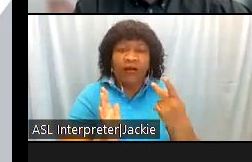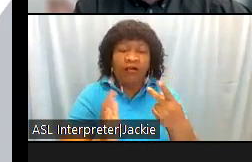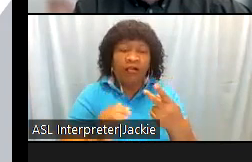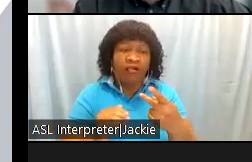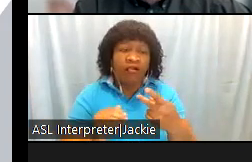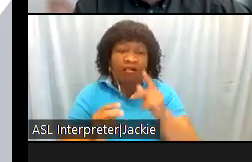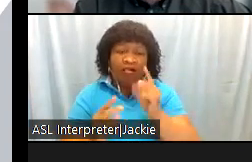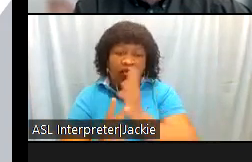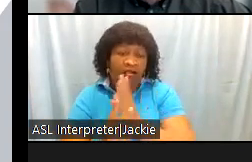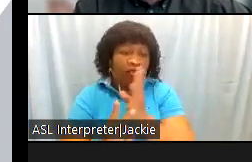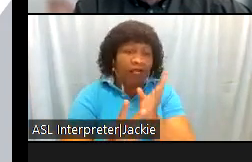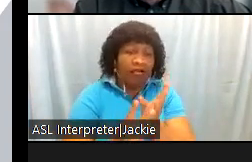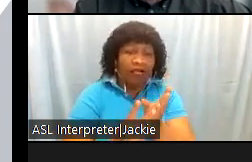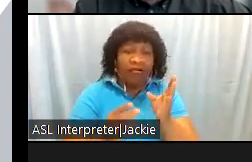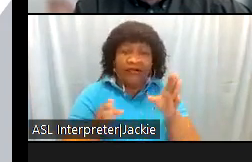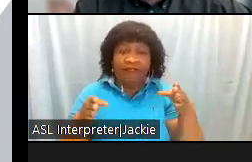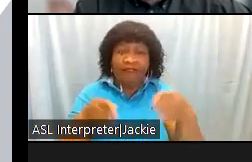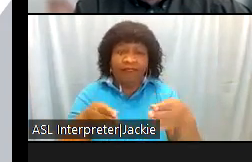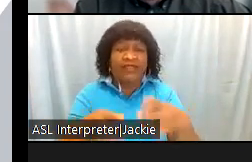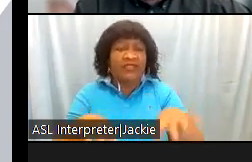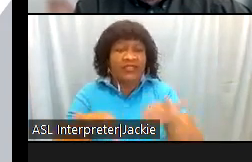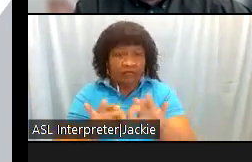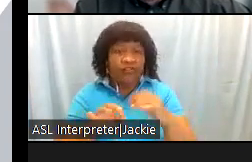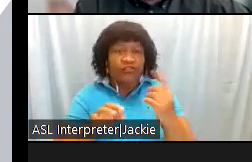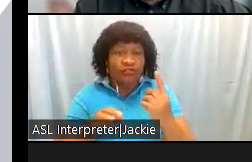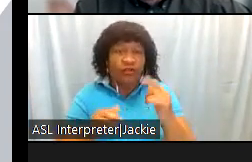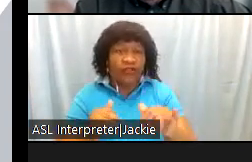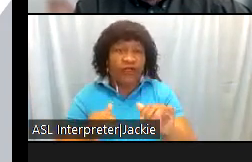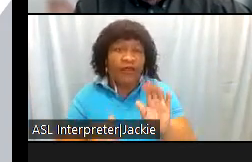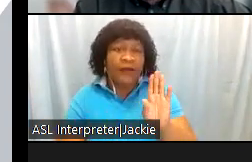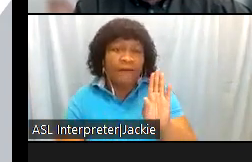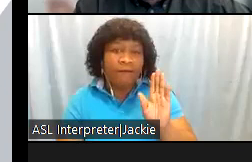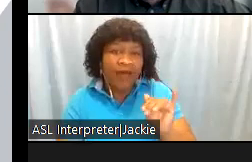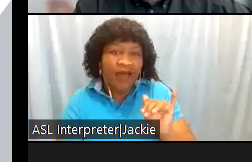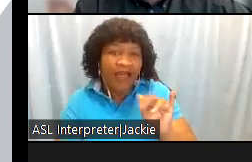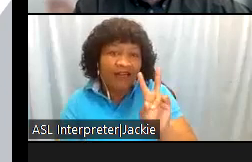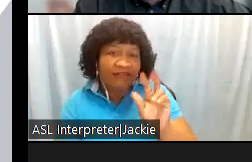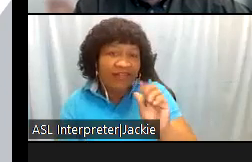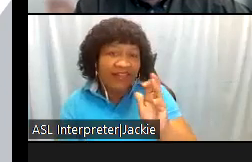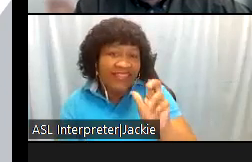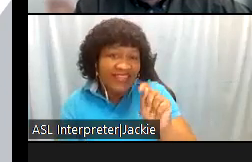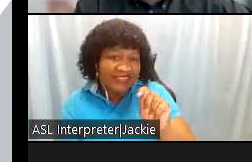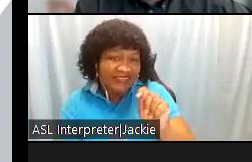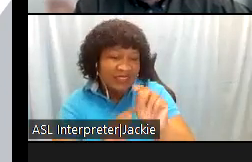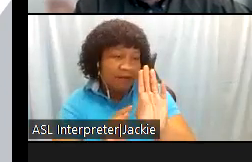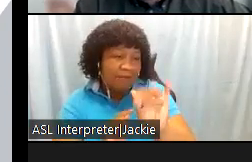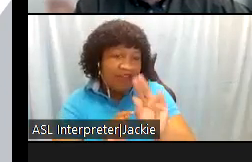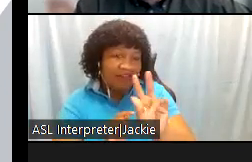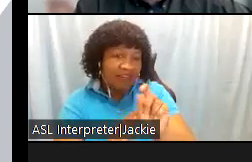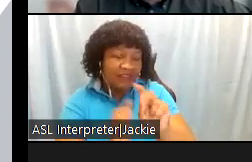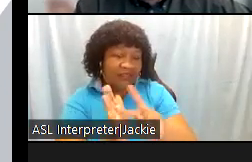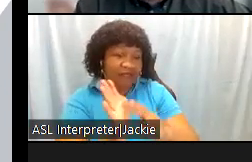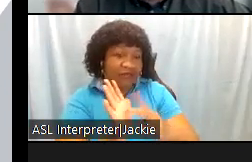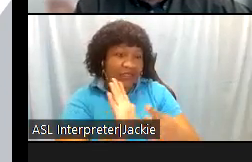areas of focus and targets, it's also sometimes called the bivalent vaccine, or we call it, just in simpler terms,